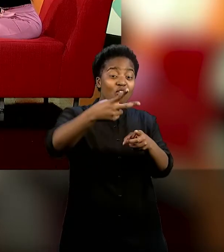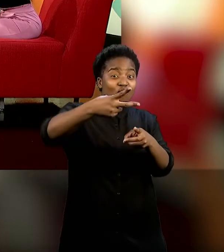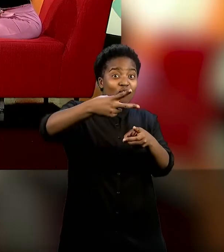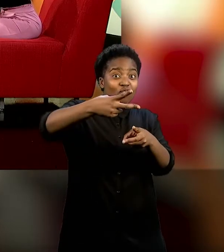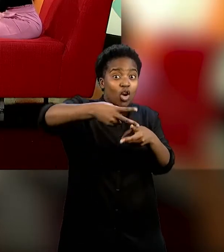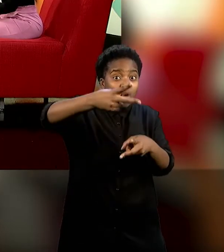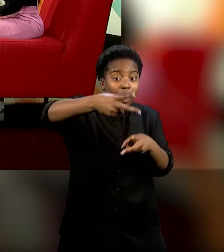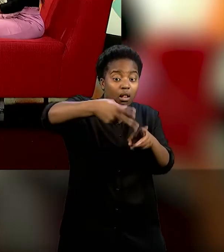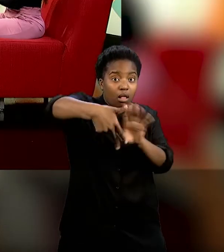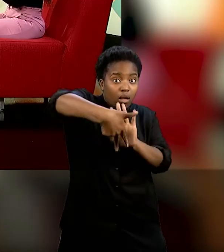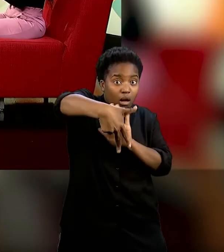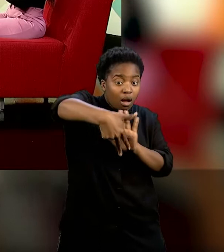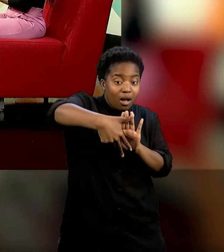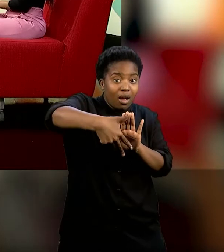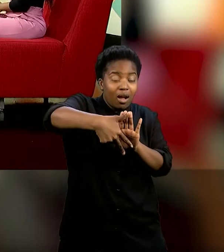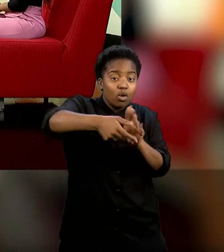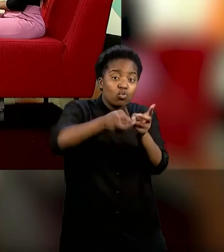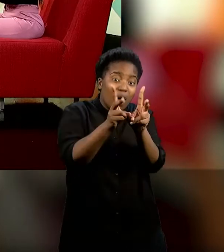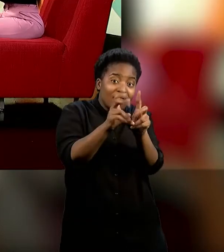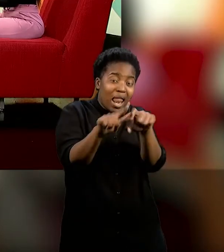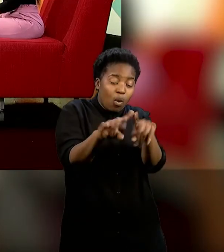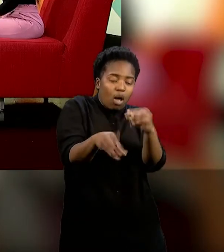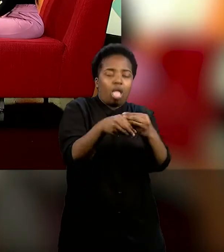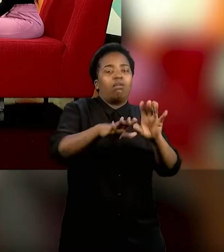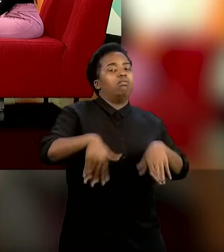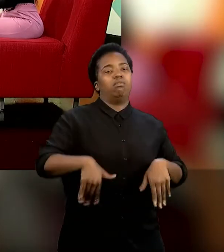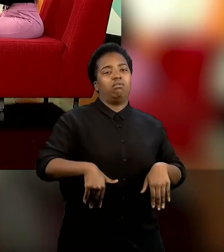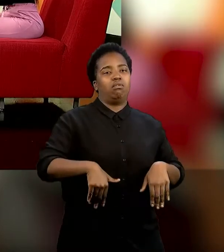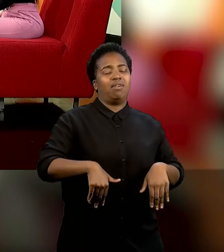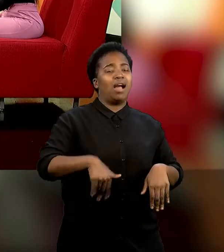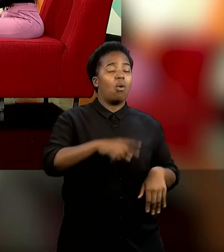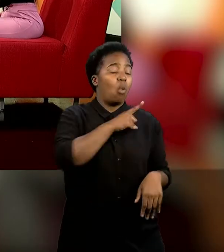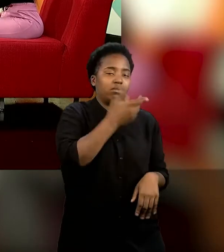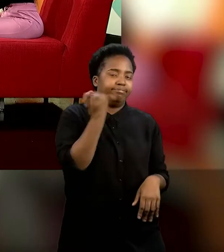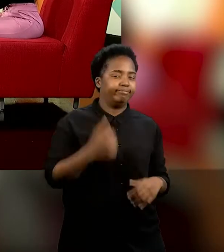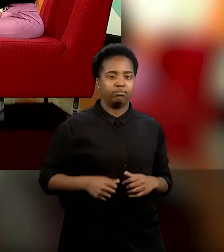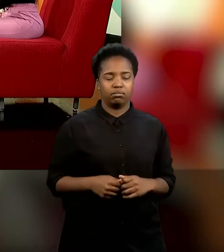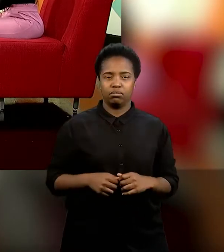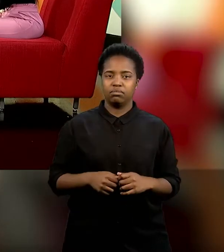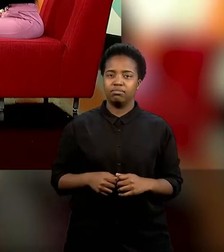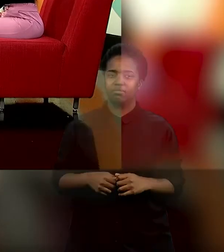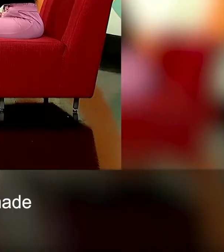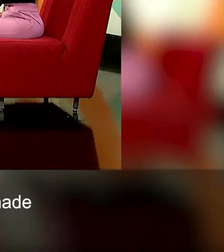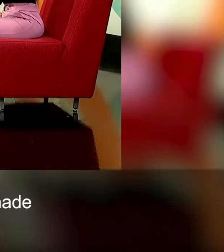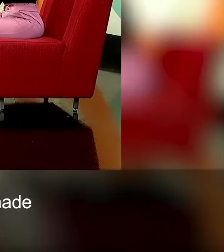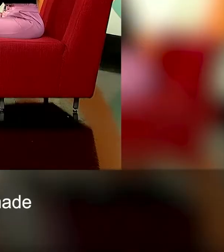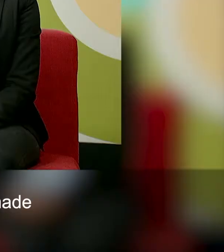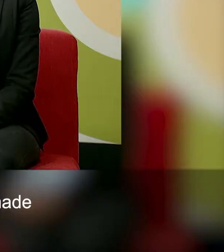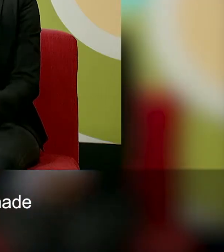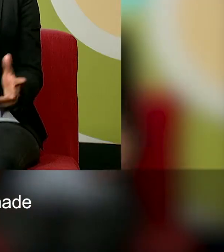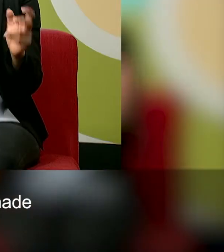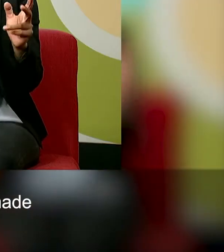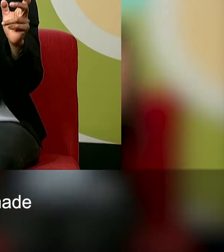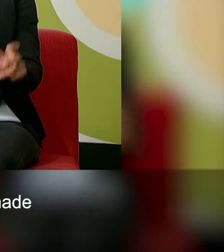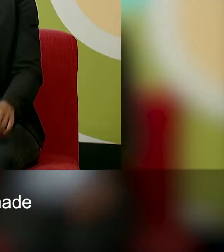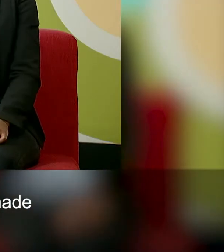schools, but it's not really officialized as a South African, as a 12th official language. I don't know why not though. Lebaka la hao e